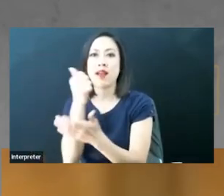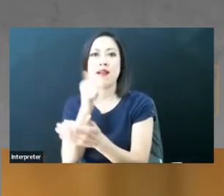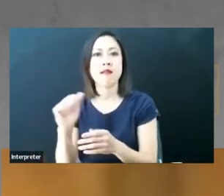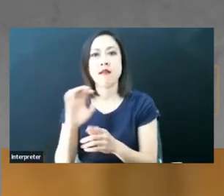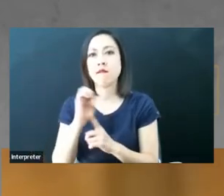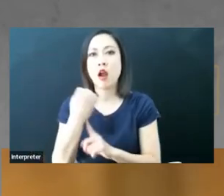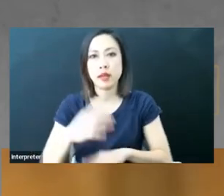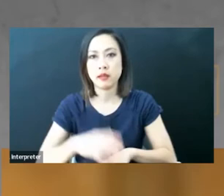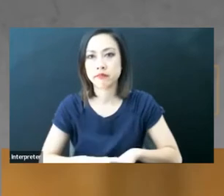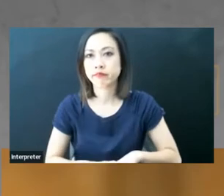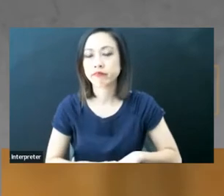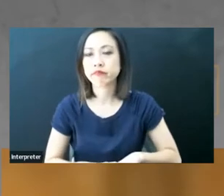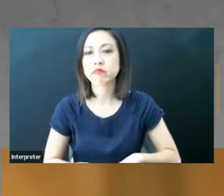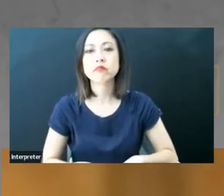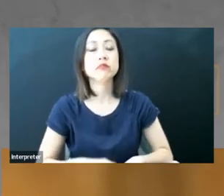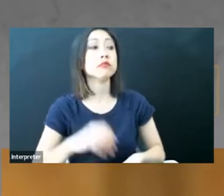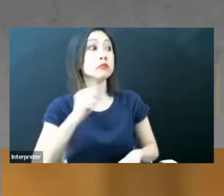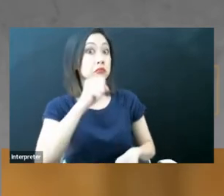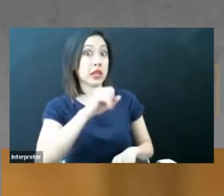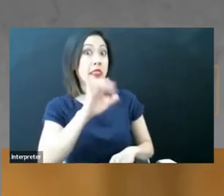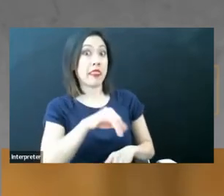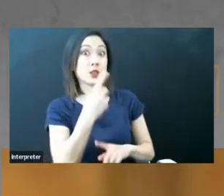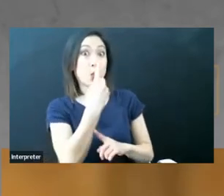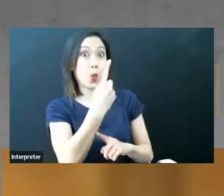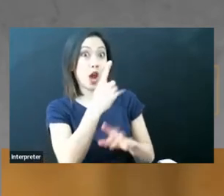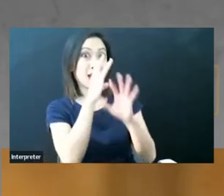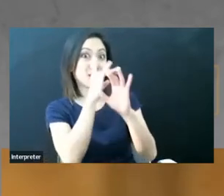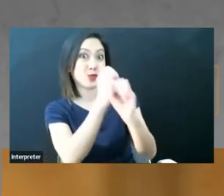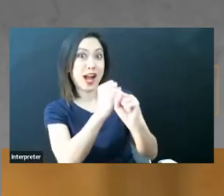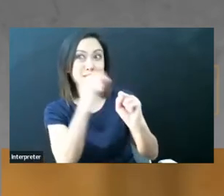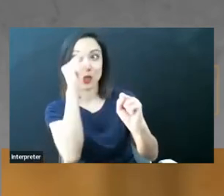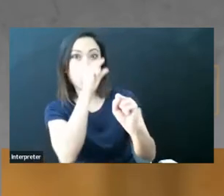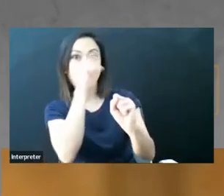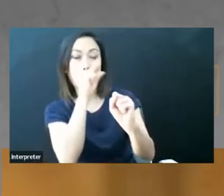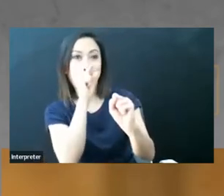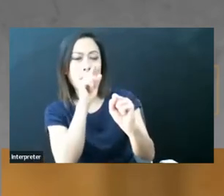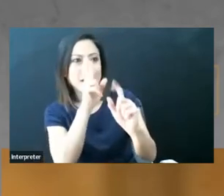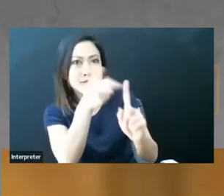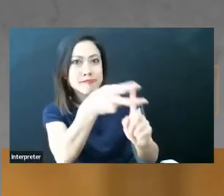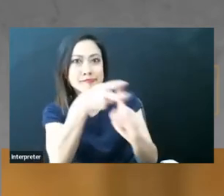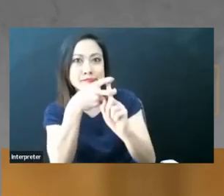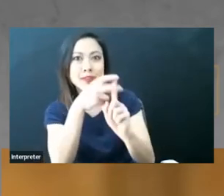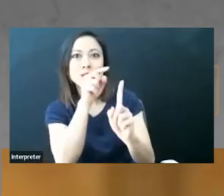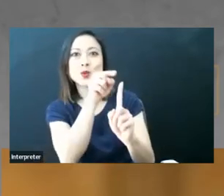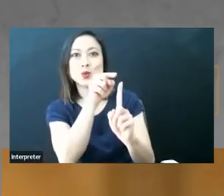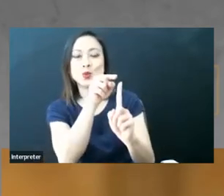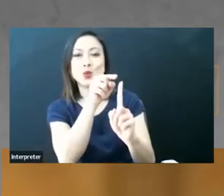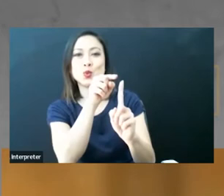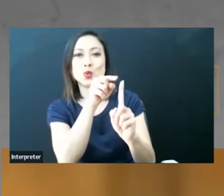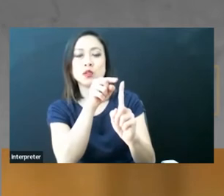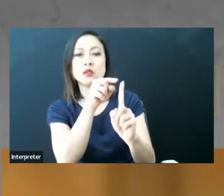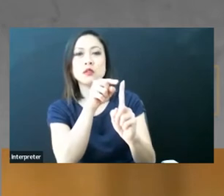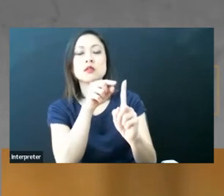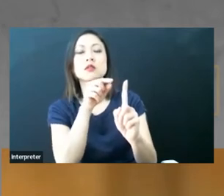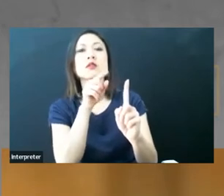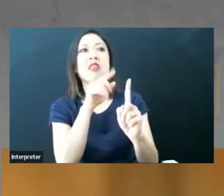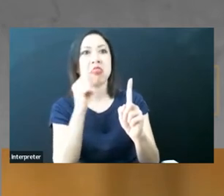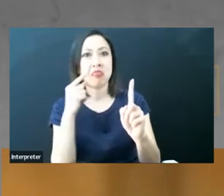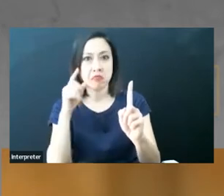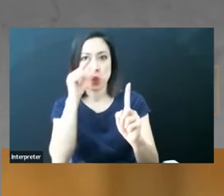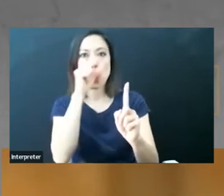one of the attractions that Google had towards you. When they brought you in, you had a real challenge